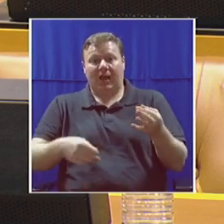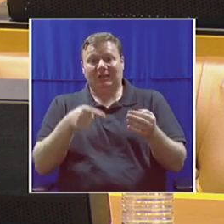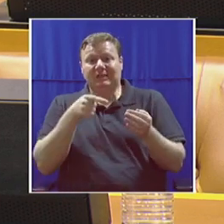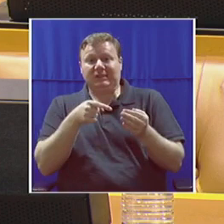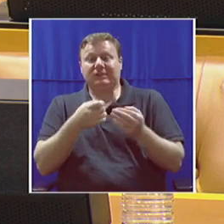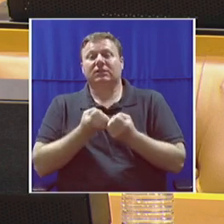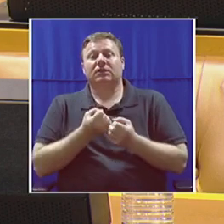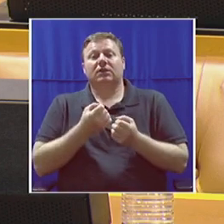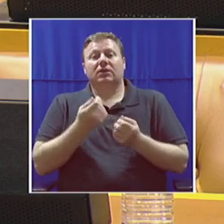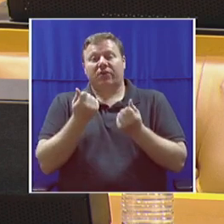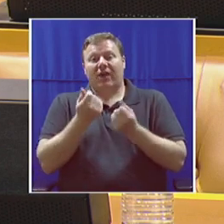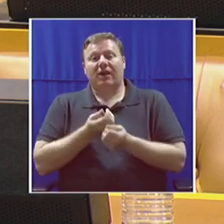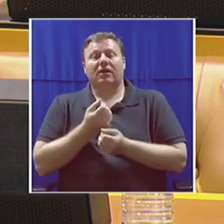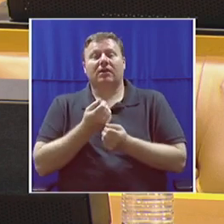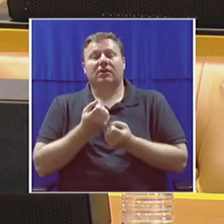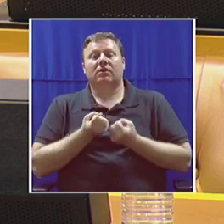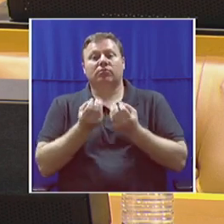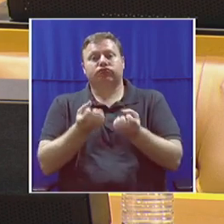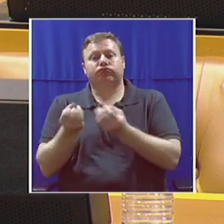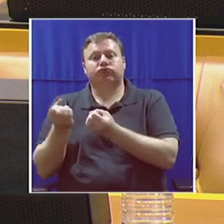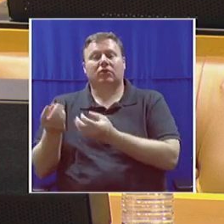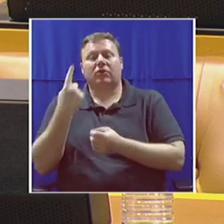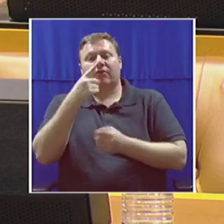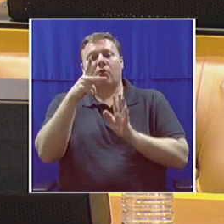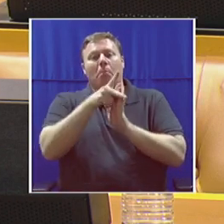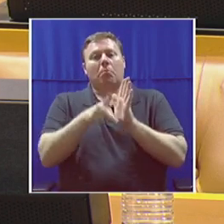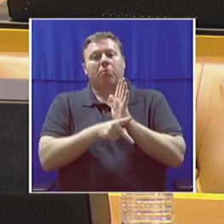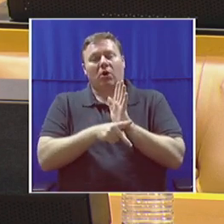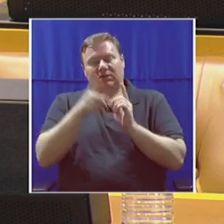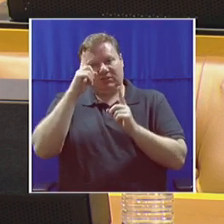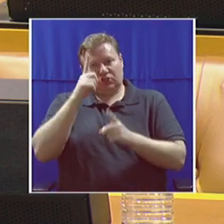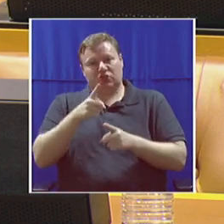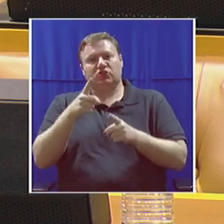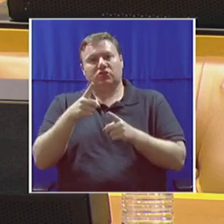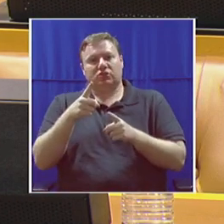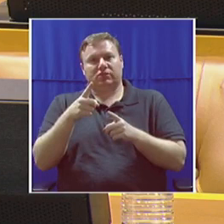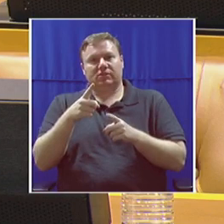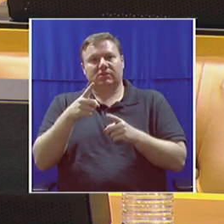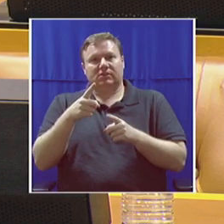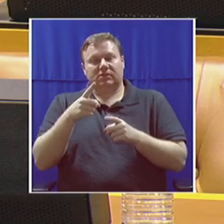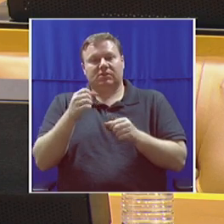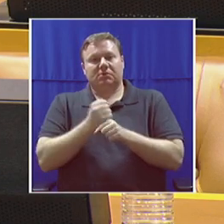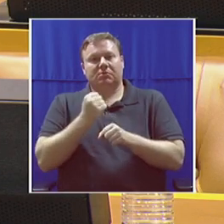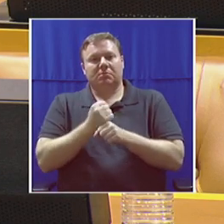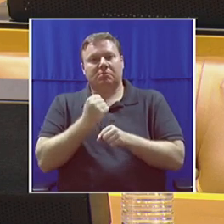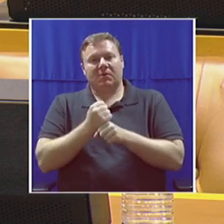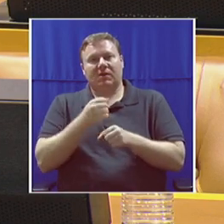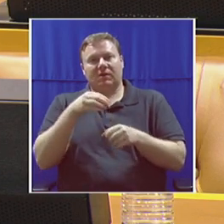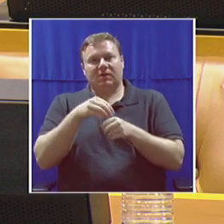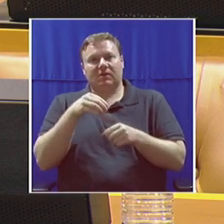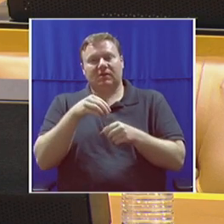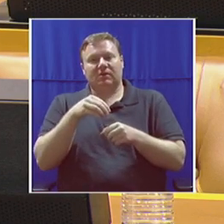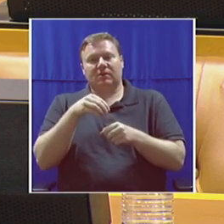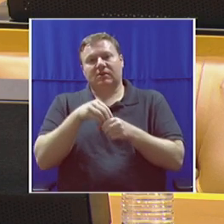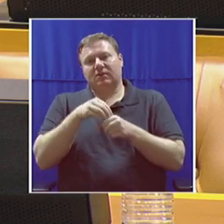funding for policy decisions in government within the context of his decisions within the